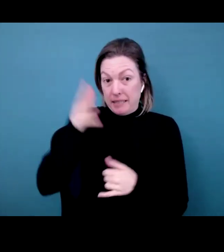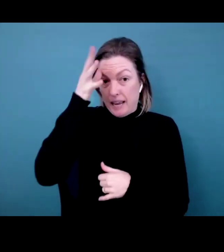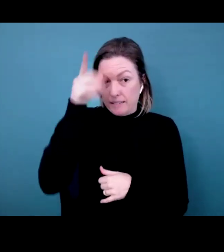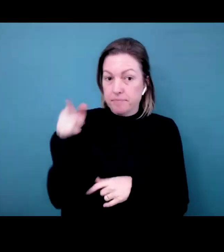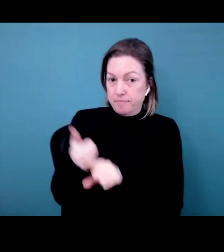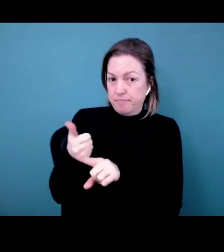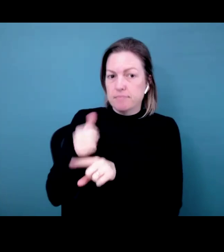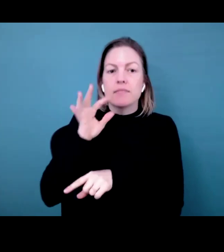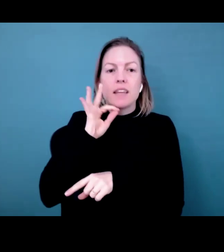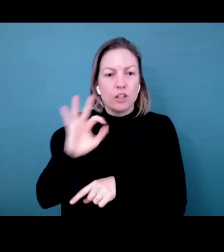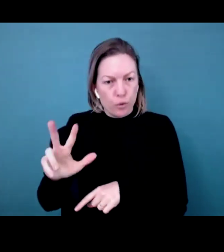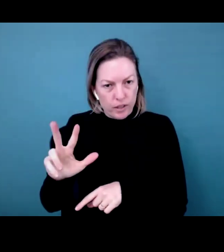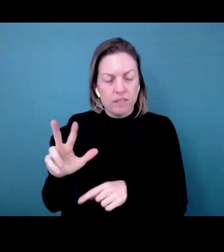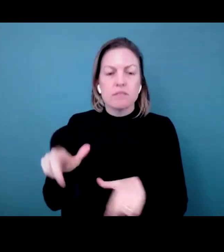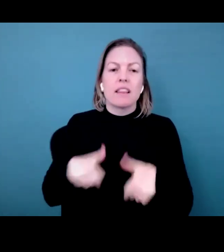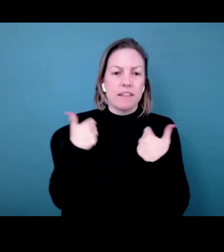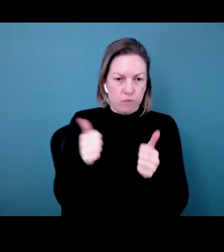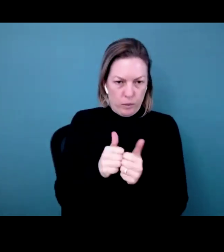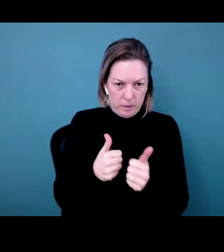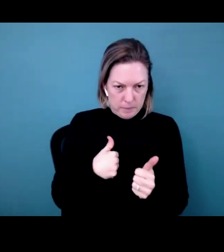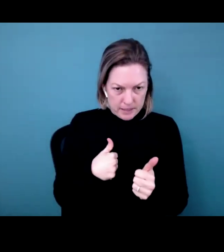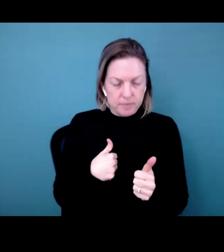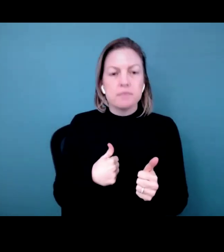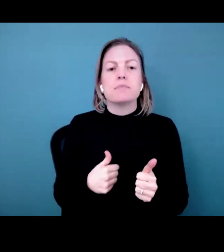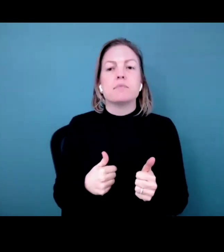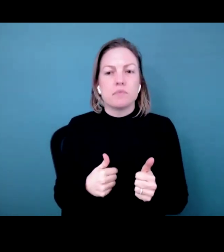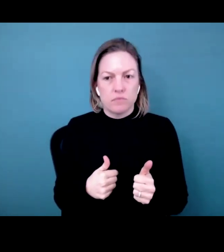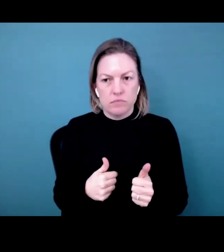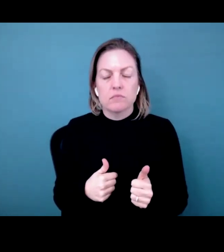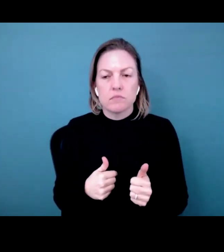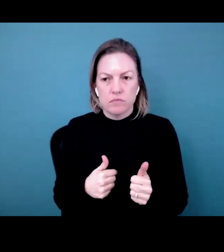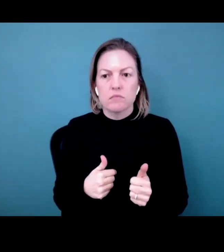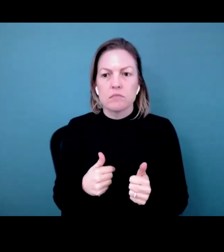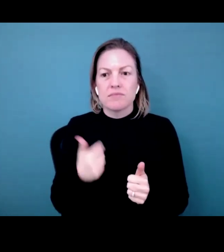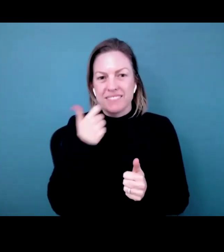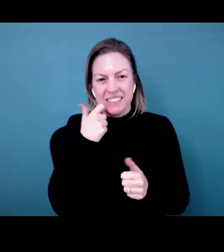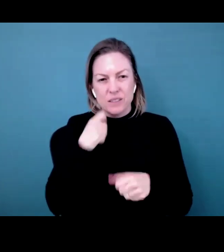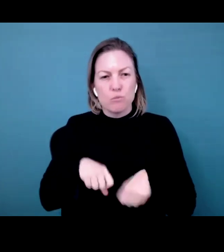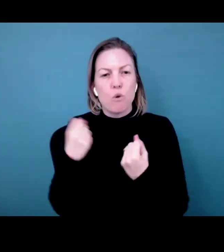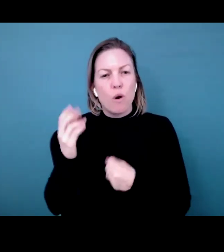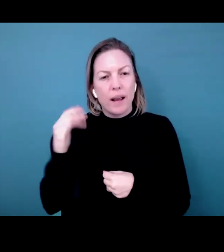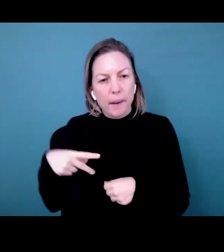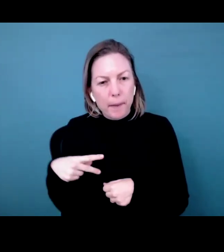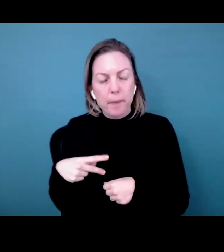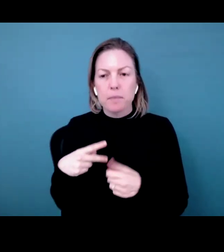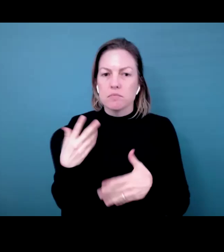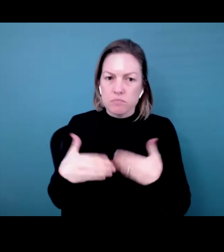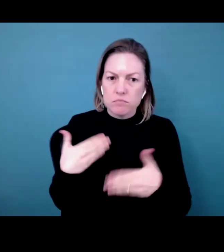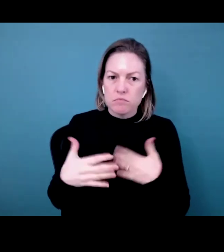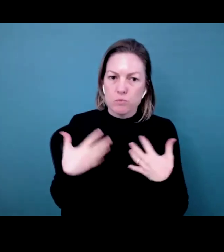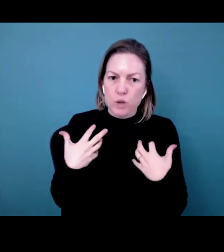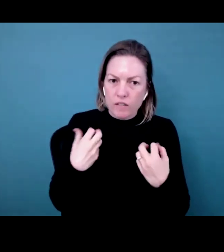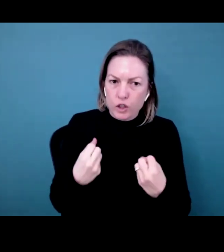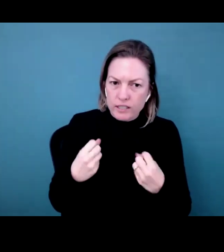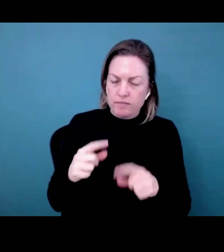93 years old. He's currently living in my house. We recently had a broken hip, and we've been recovering that since last